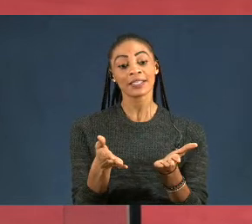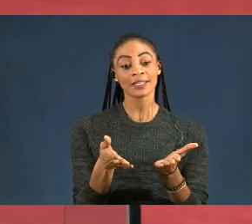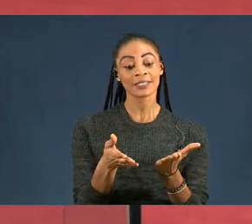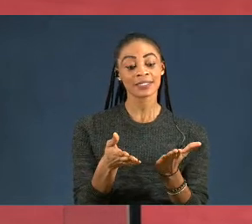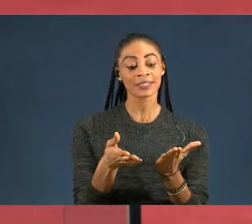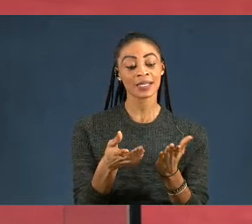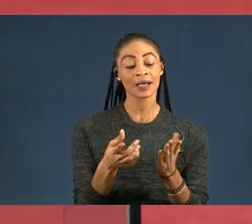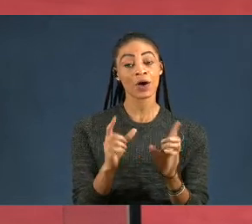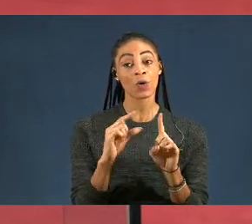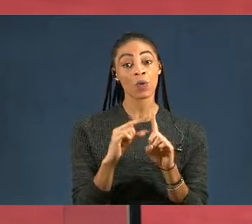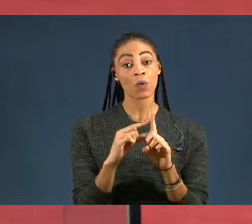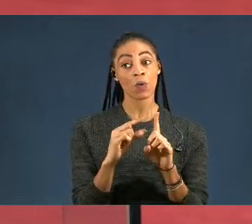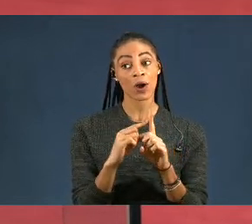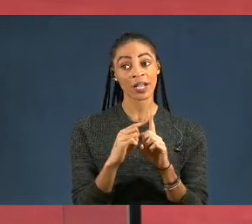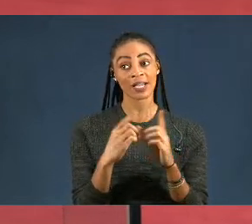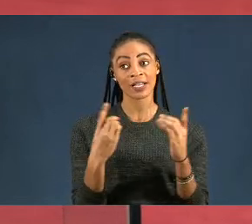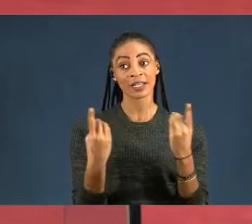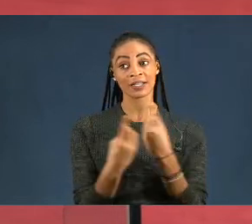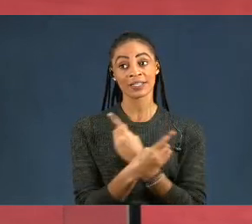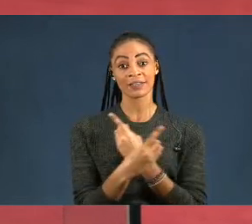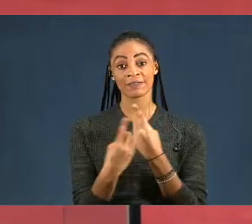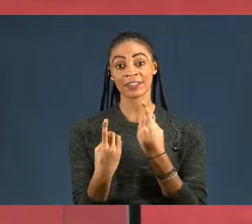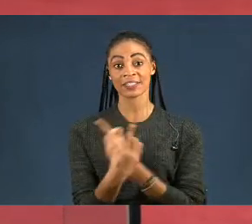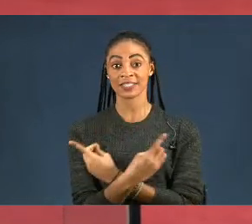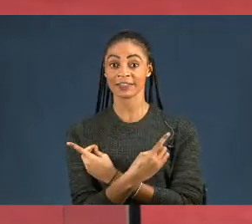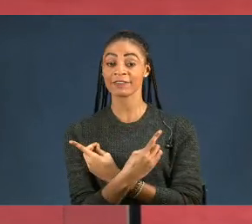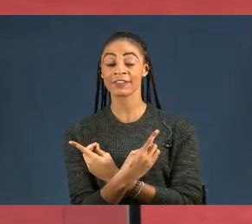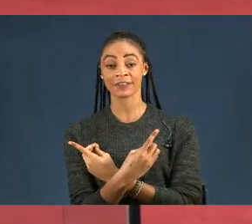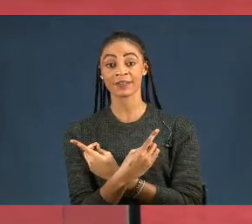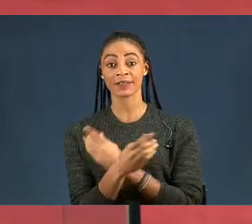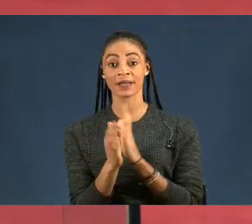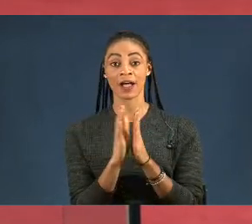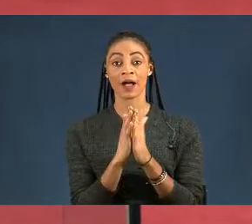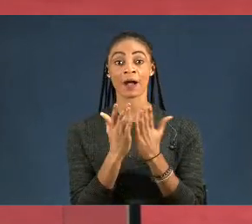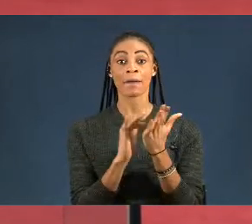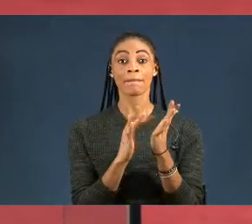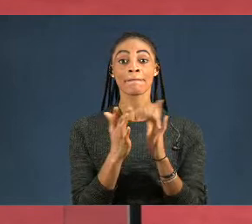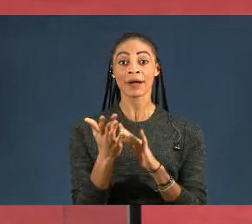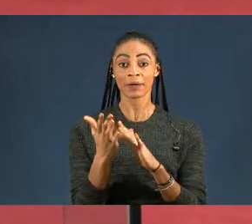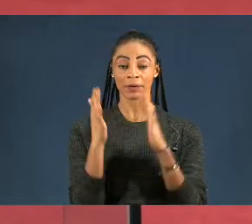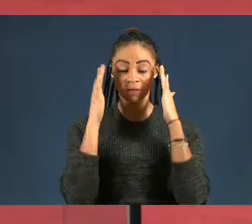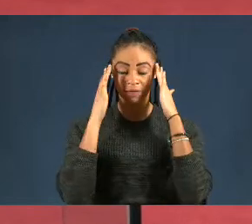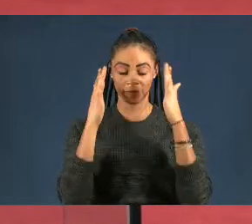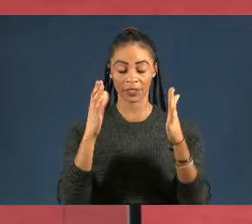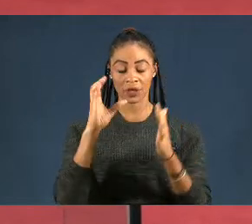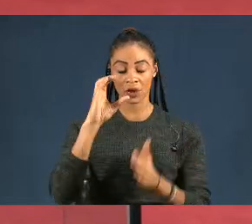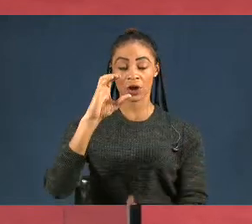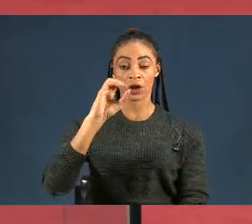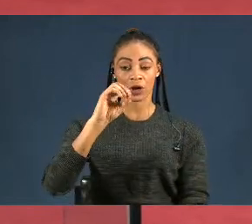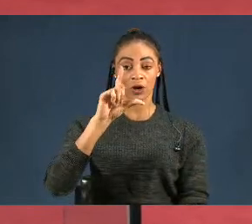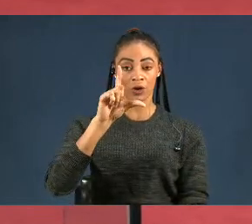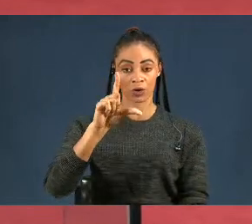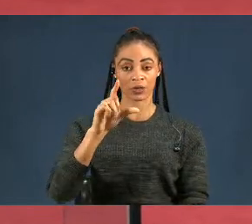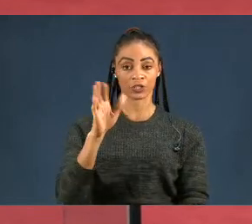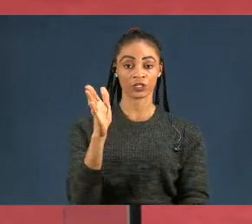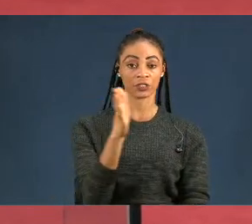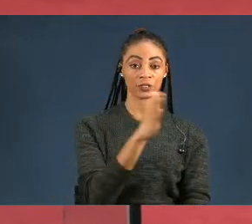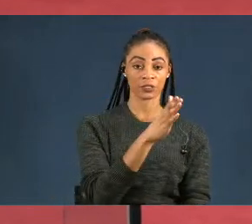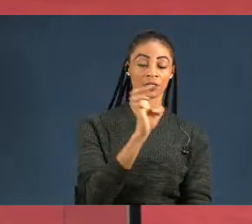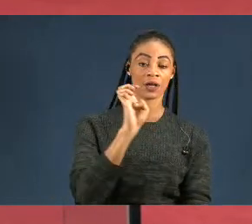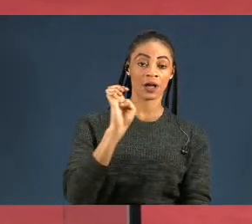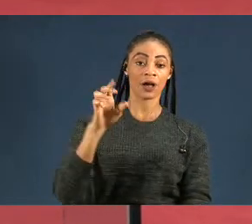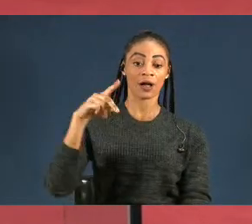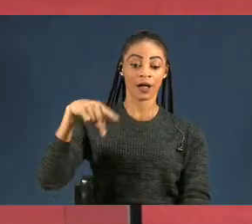this particular text, there are different scriptures that you can look at. You can look at Colossians, Ephesians. I will be giving you the scripture